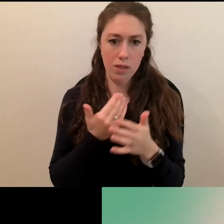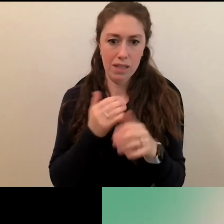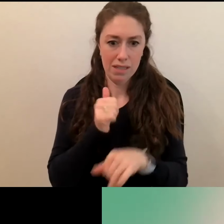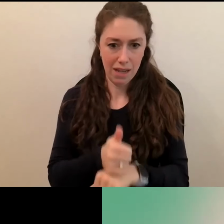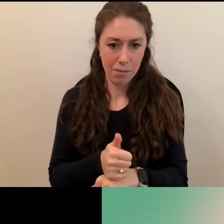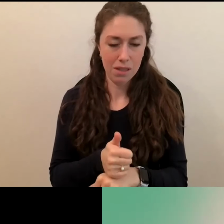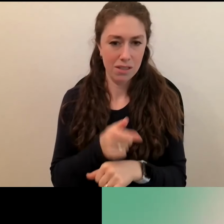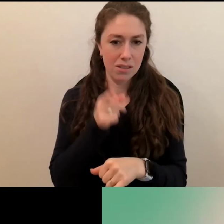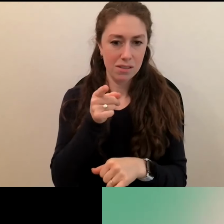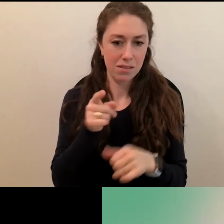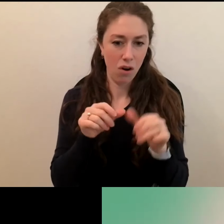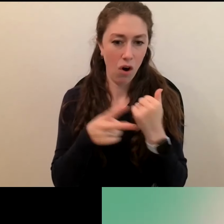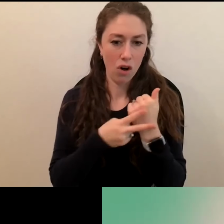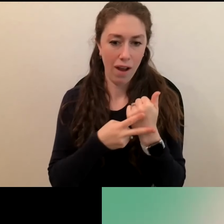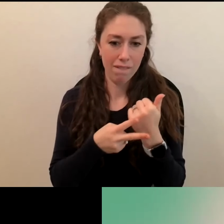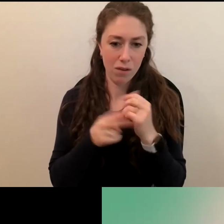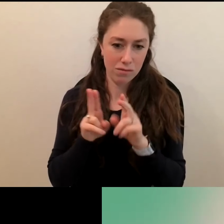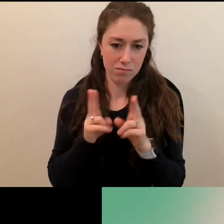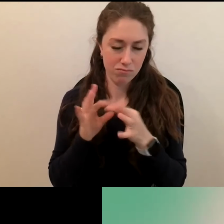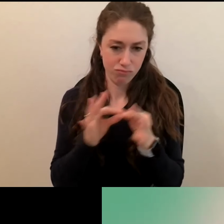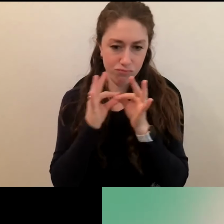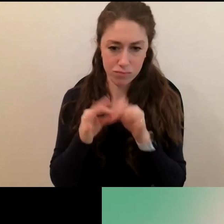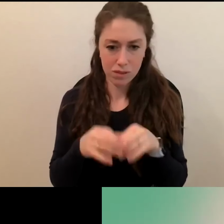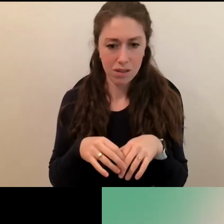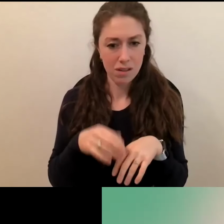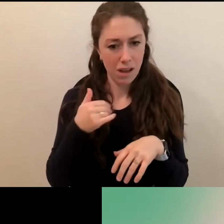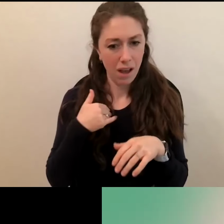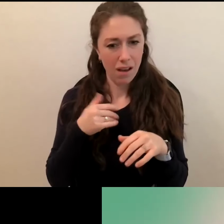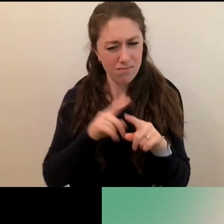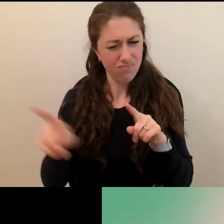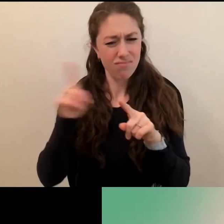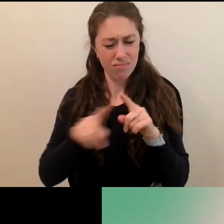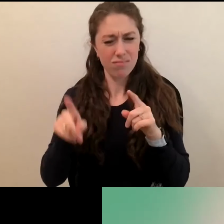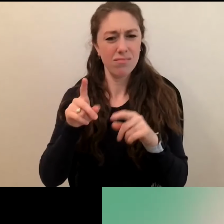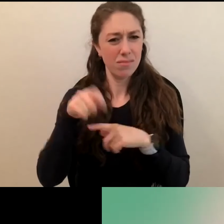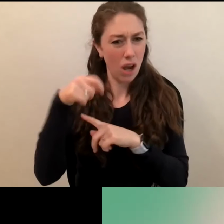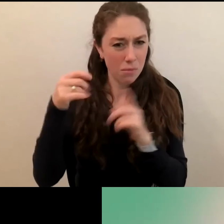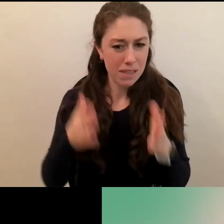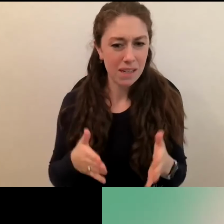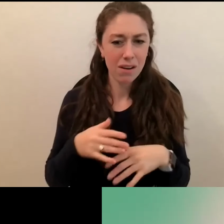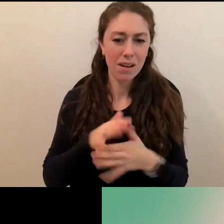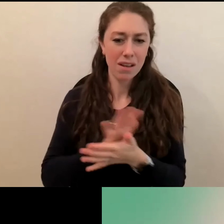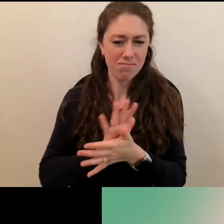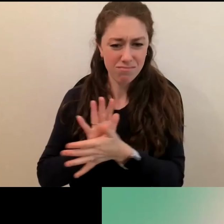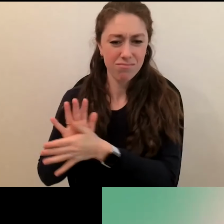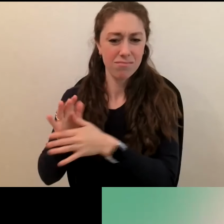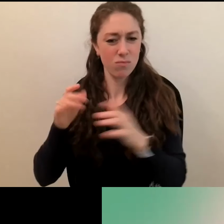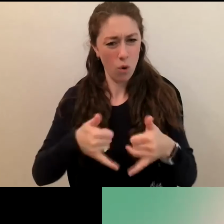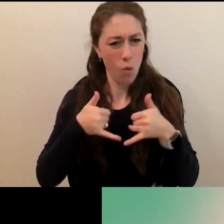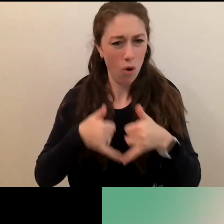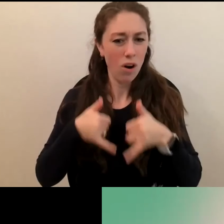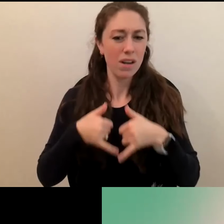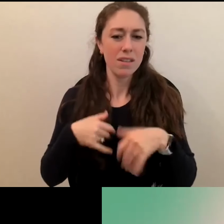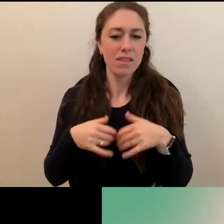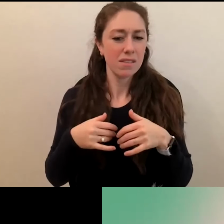Producers Alliance. The alliance is made up of over 100 documentarians that include Emmy and Oscar winning filmmakers who've worked across studios